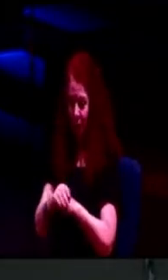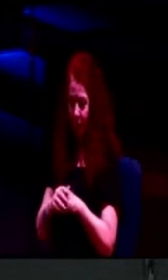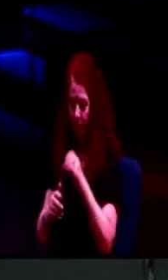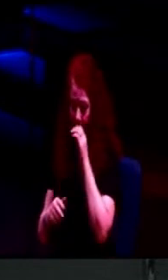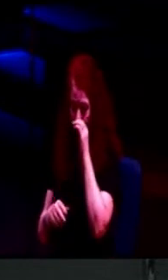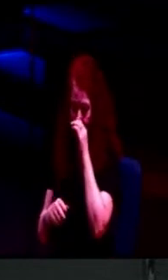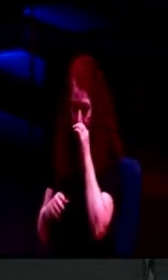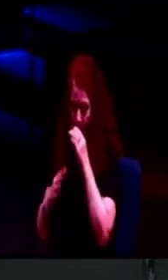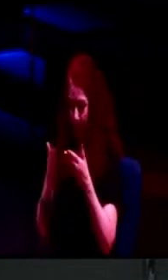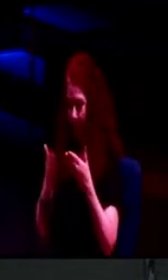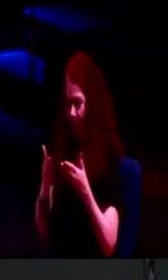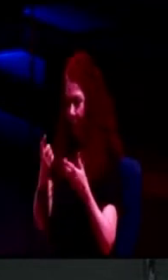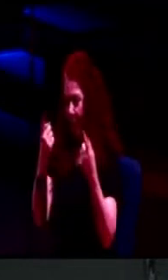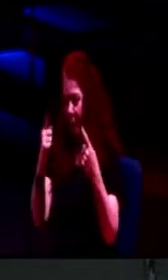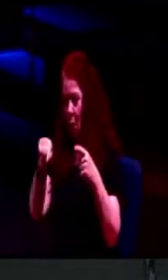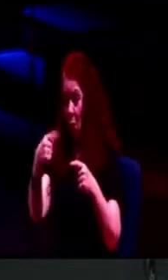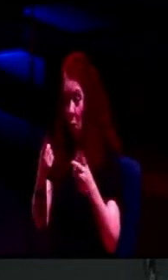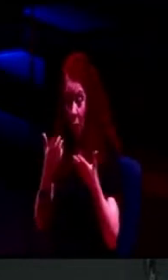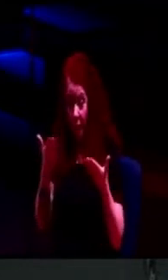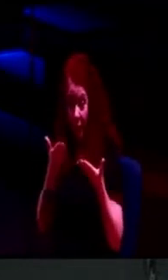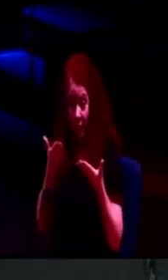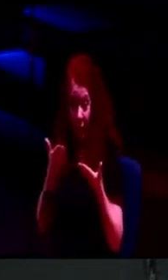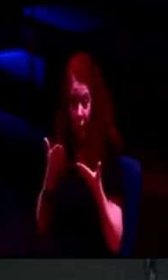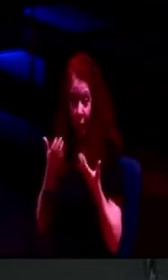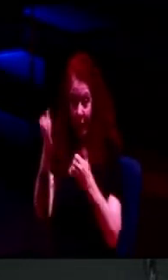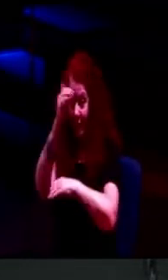mom wanted you to come to church, and we appreciate that. Thank you, Mom.